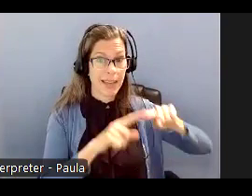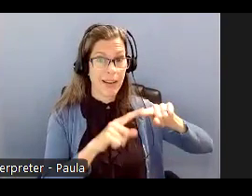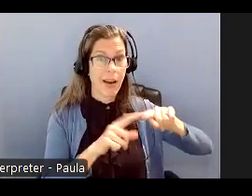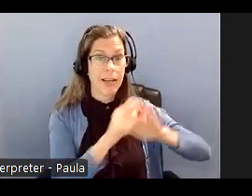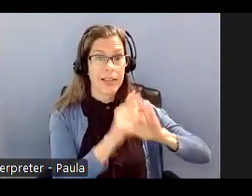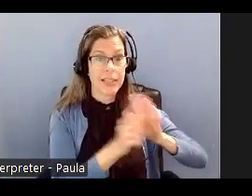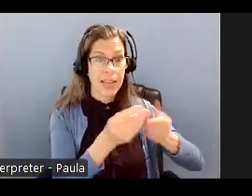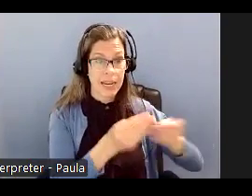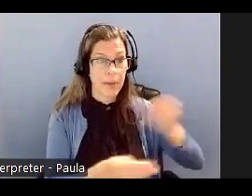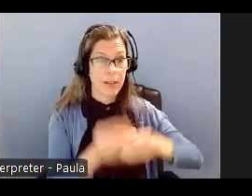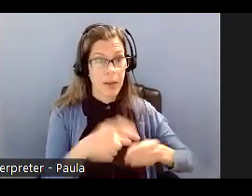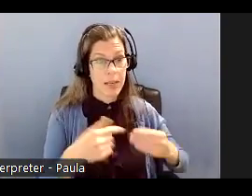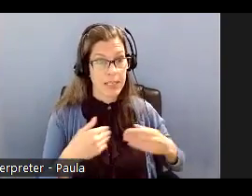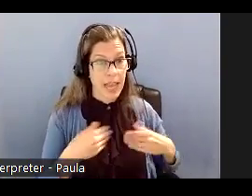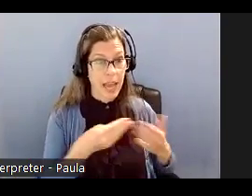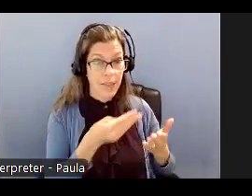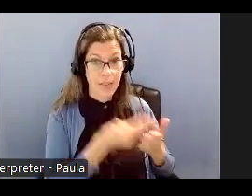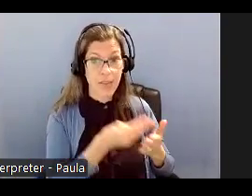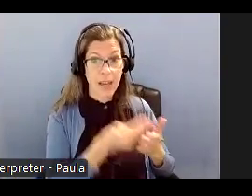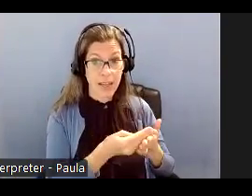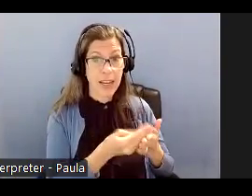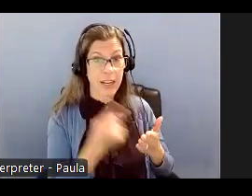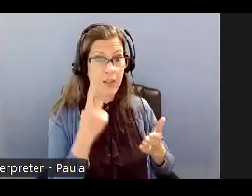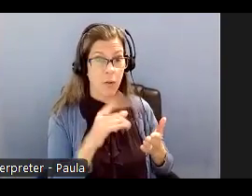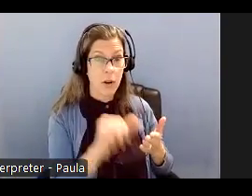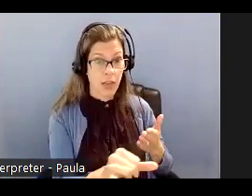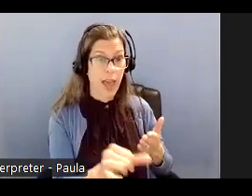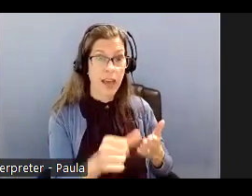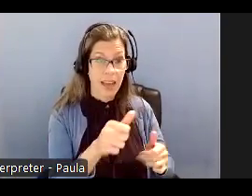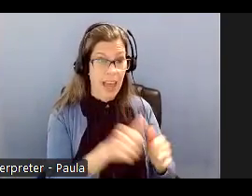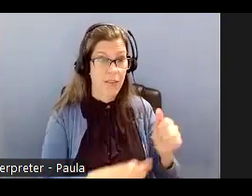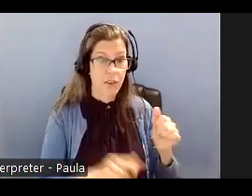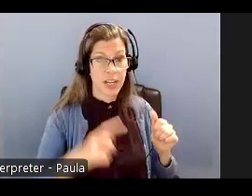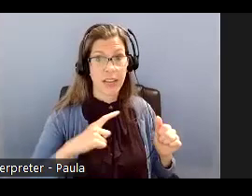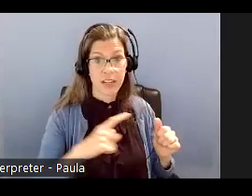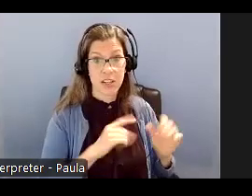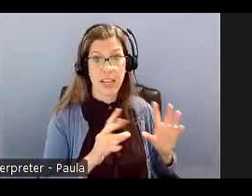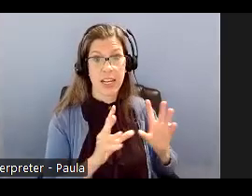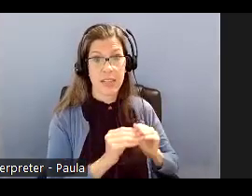the funding for that approved every legislative session for the program to continue.